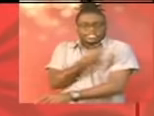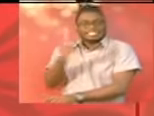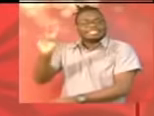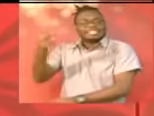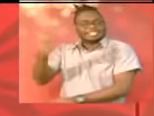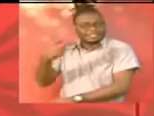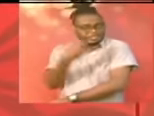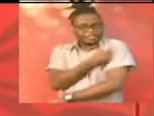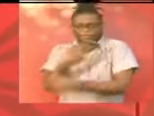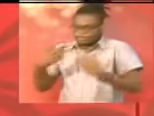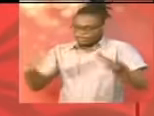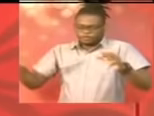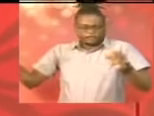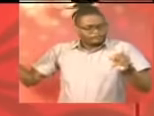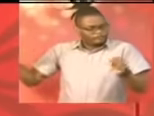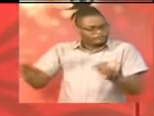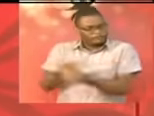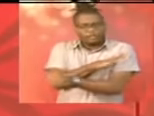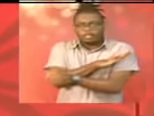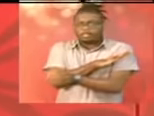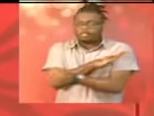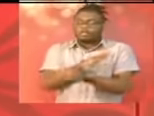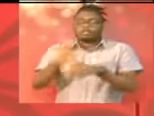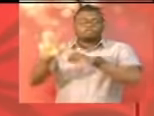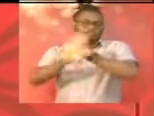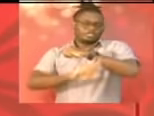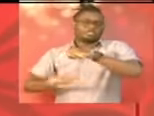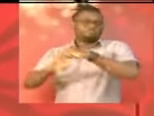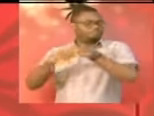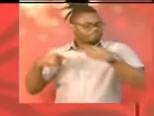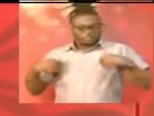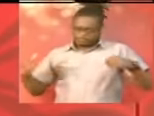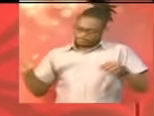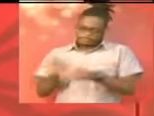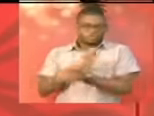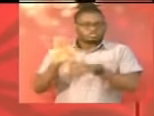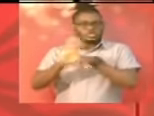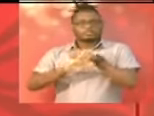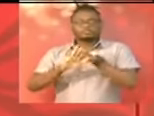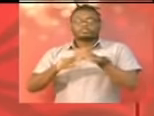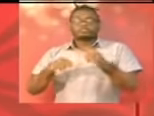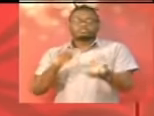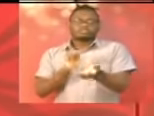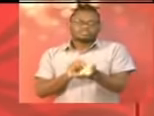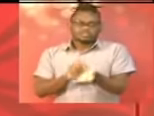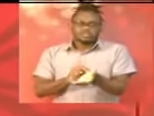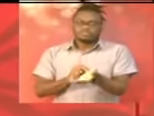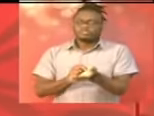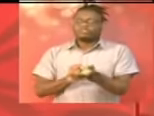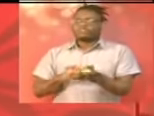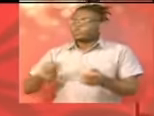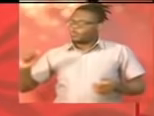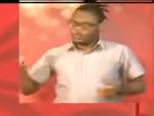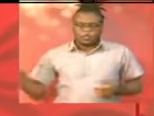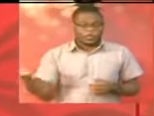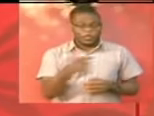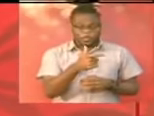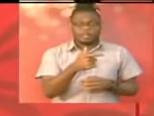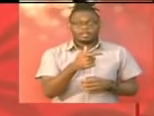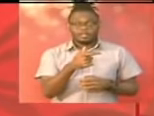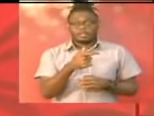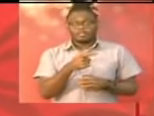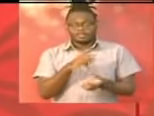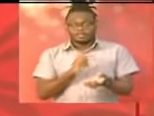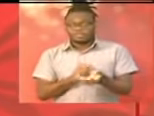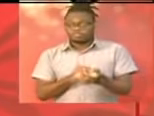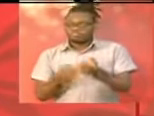nurses for their professionalism and efficiency during that process, and I continue to take all precautions and